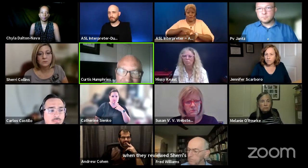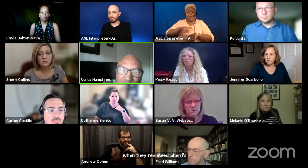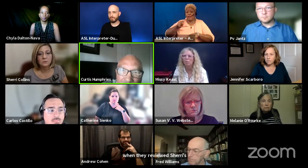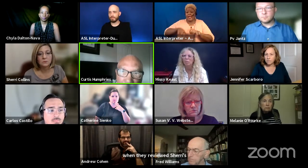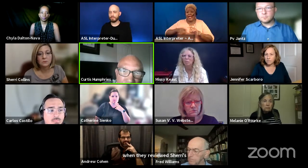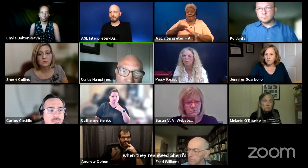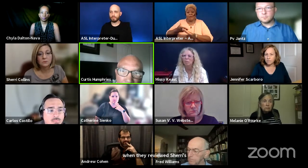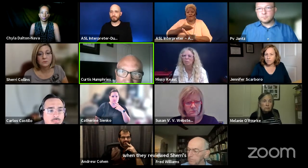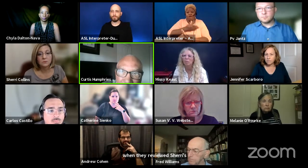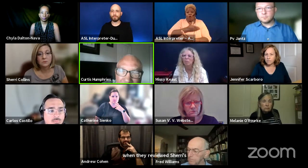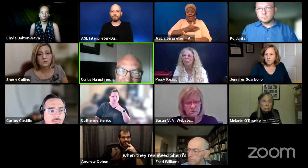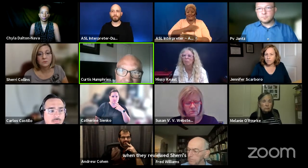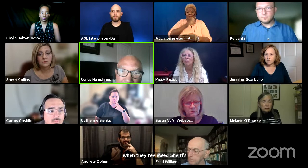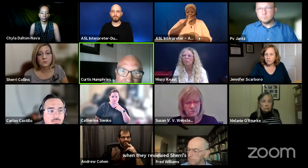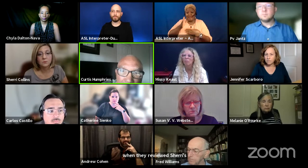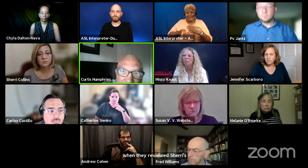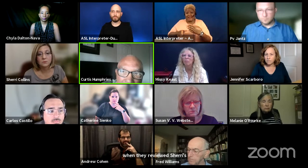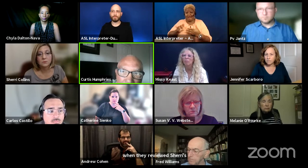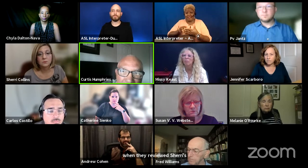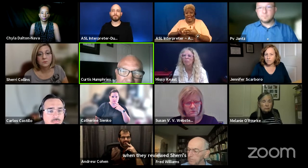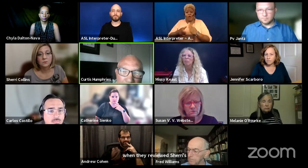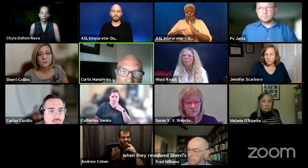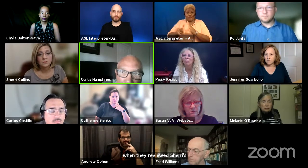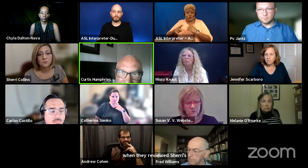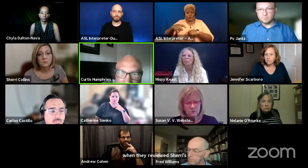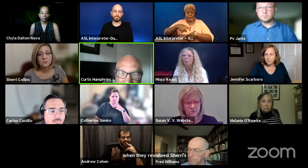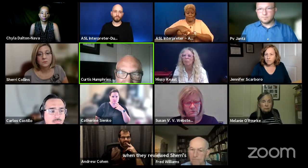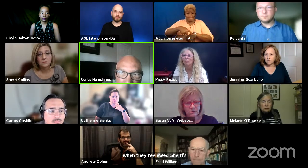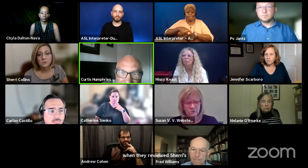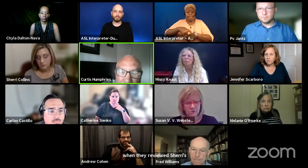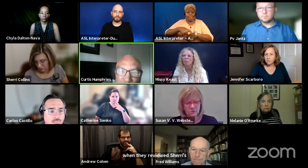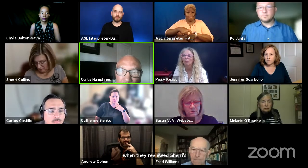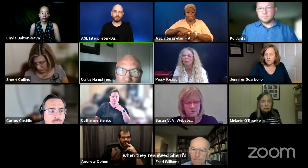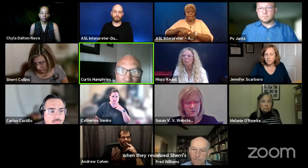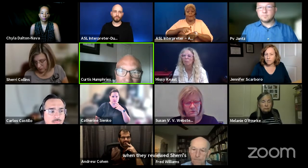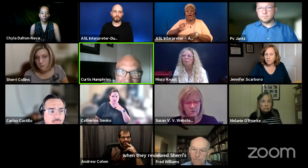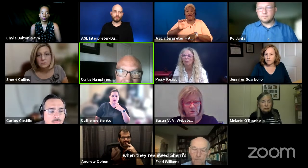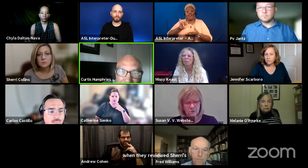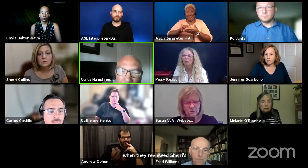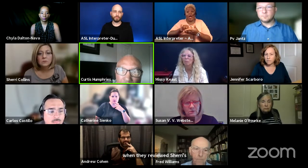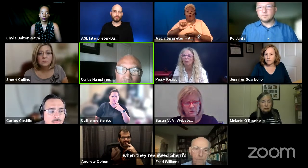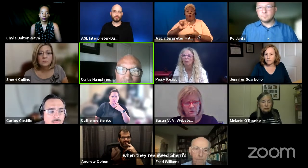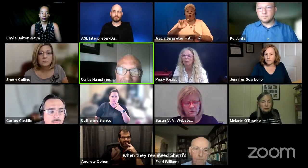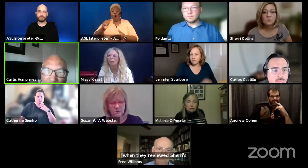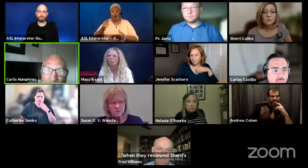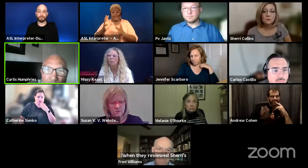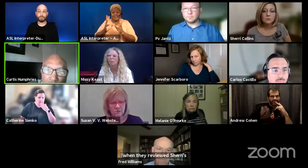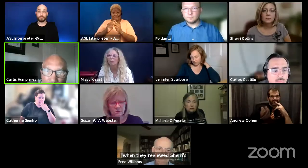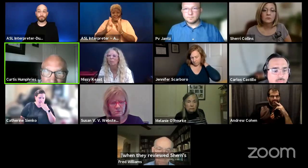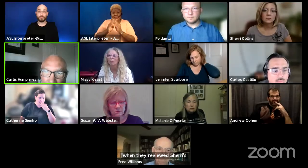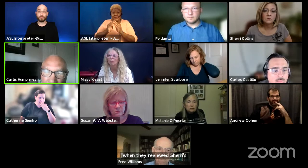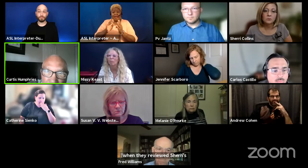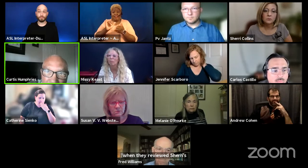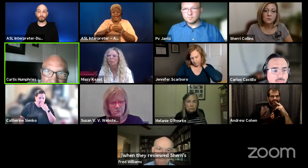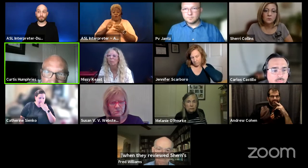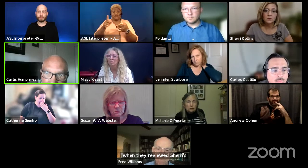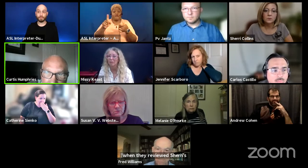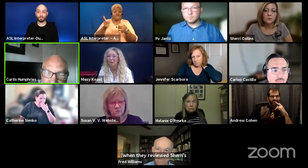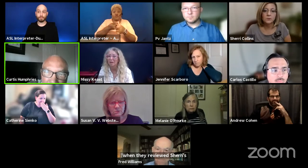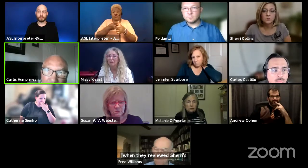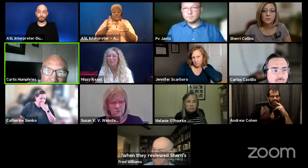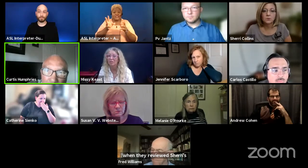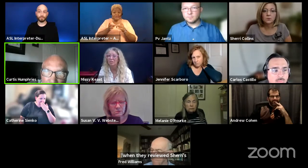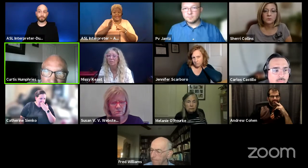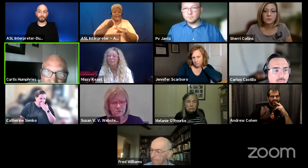before till the end of that review period. That being August meeting being the first meeting after her review